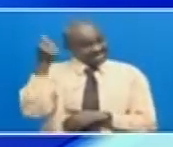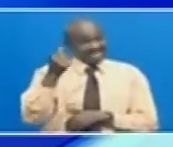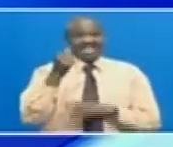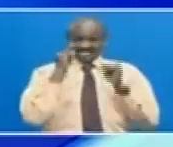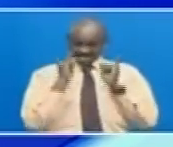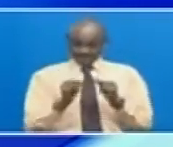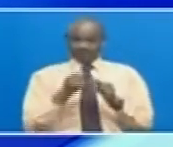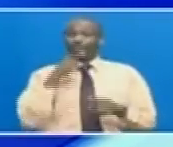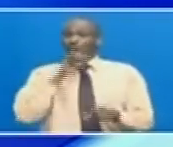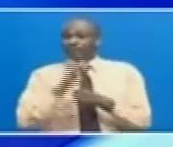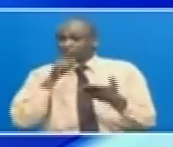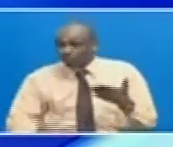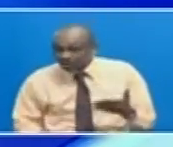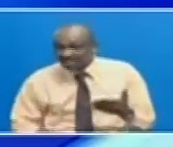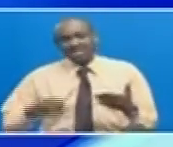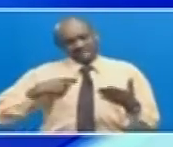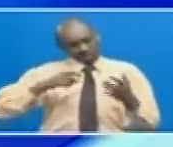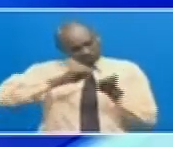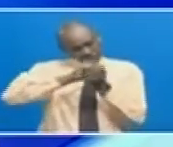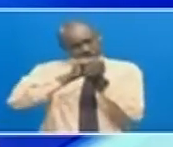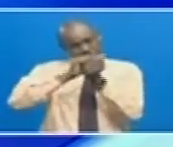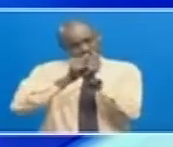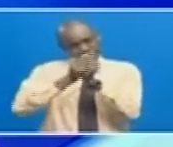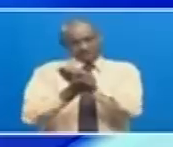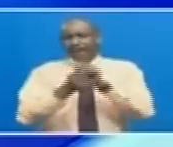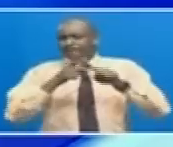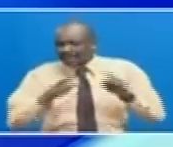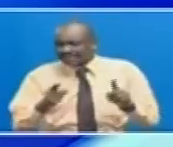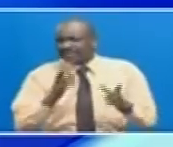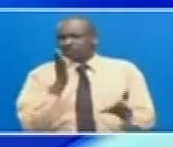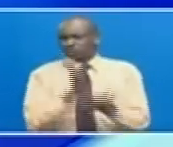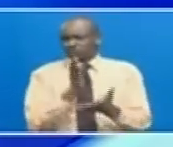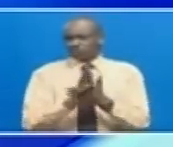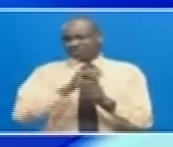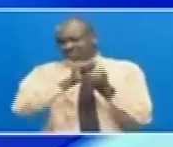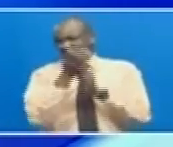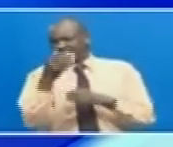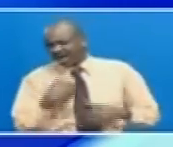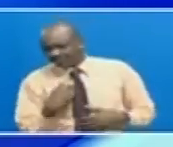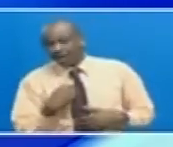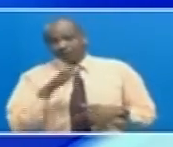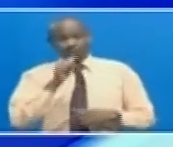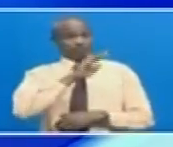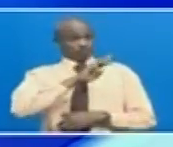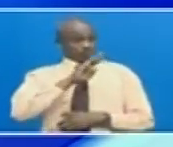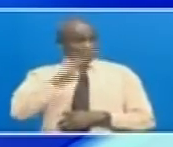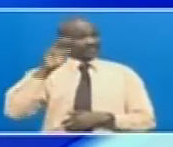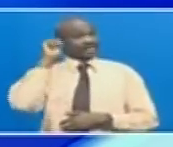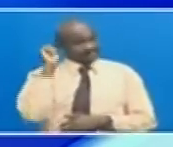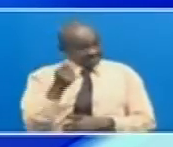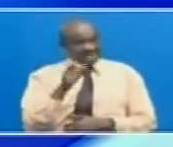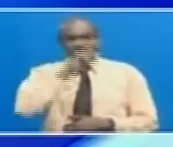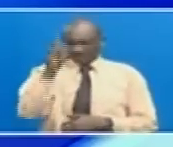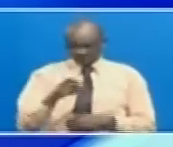dispensation promised and meant the beginning of change. But has it really? From Western Kenya, Dorcas Wangira examines that